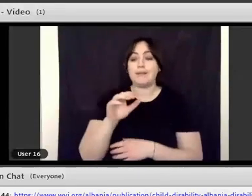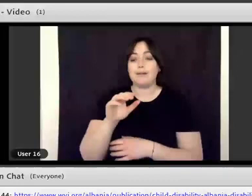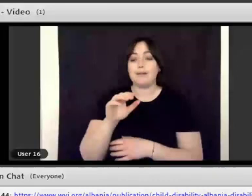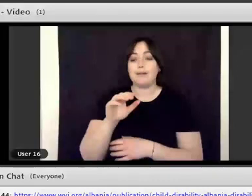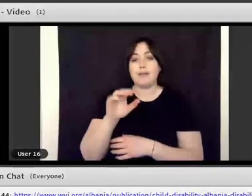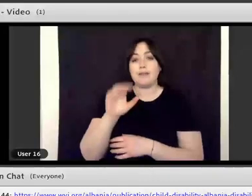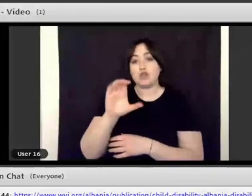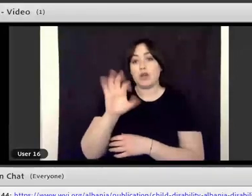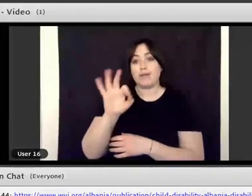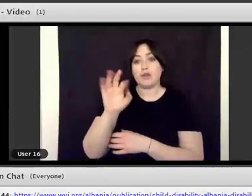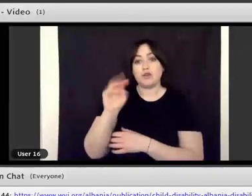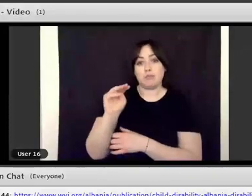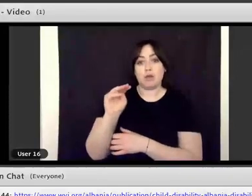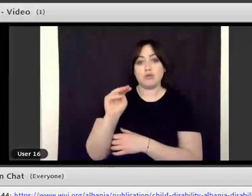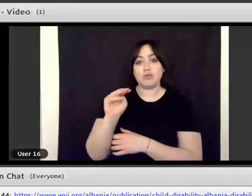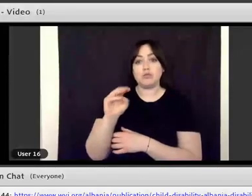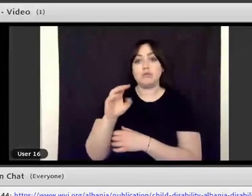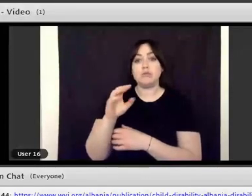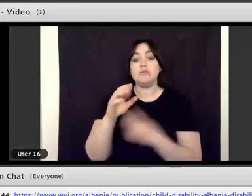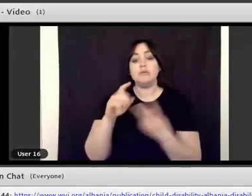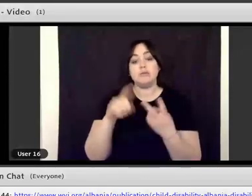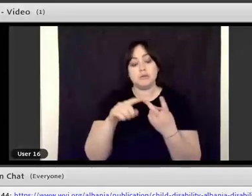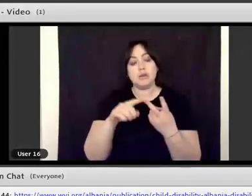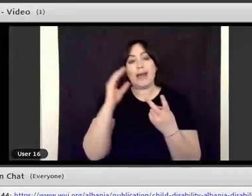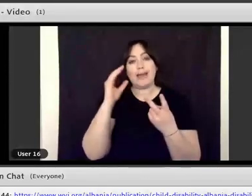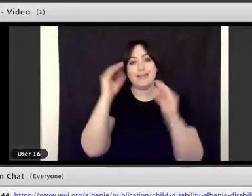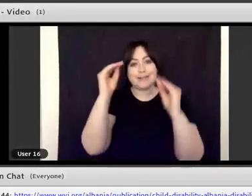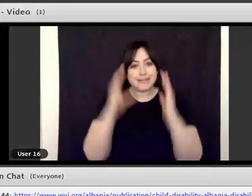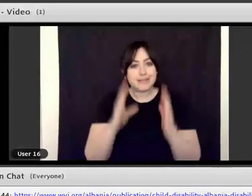and a version for teachers, identified